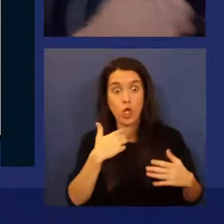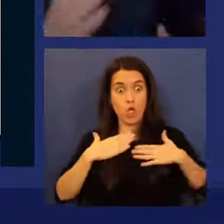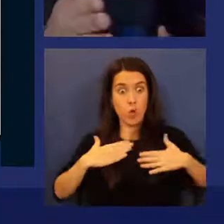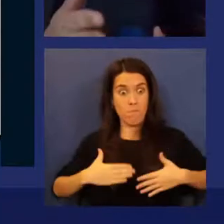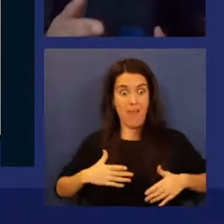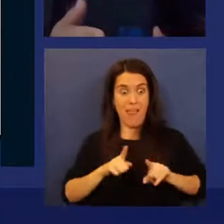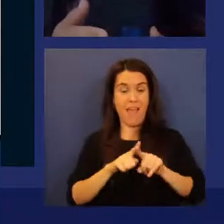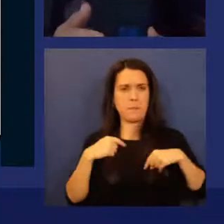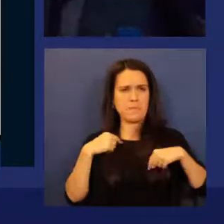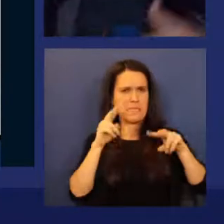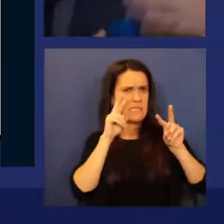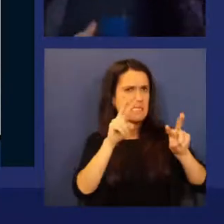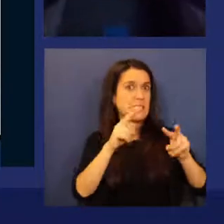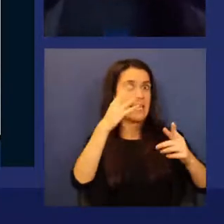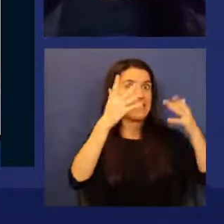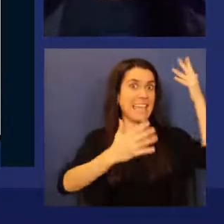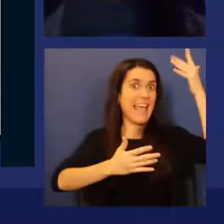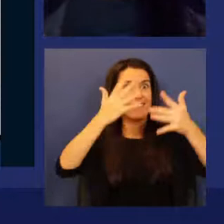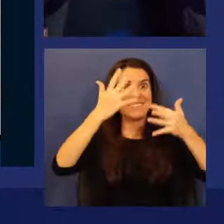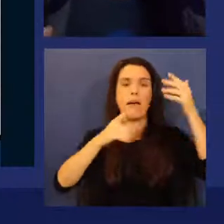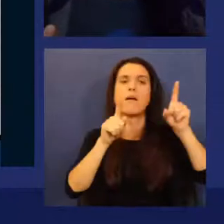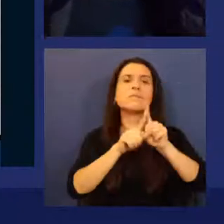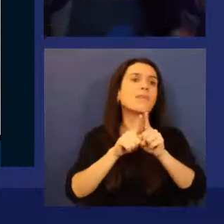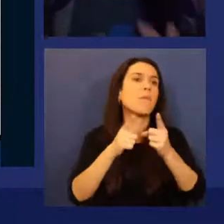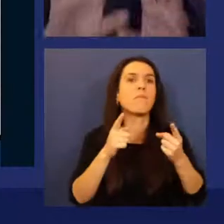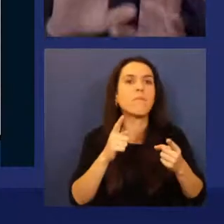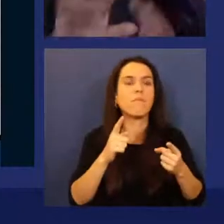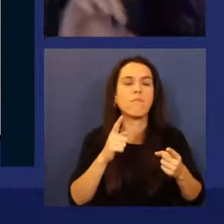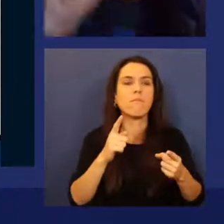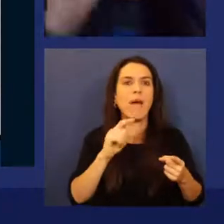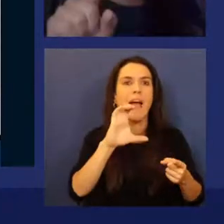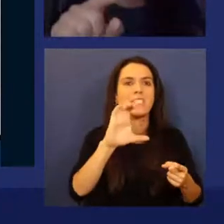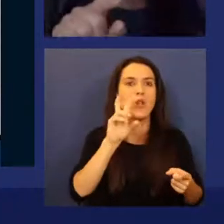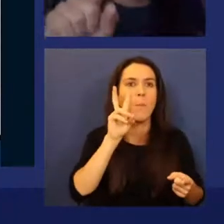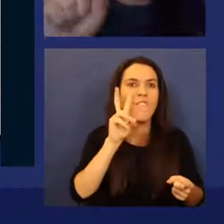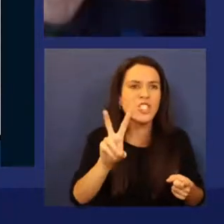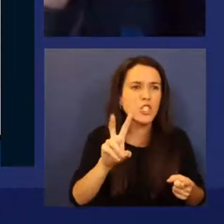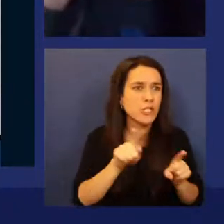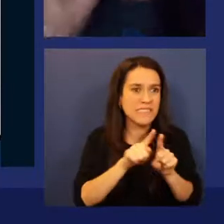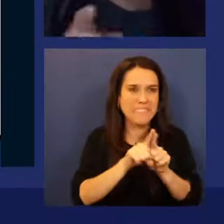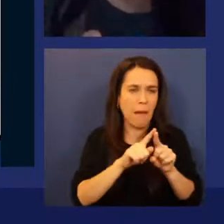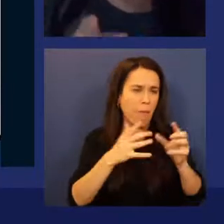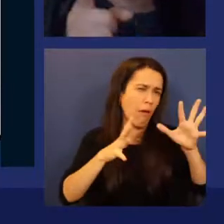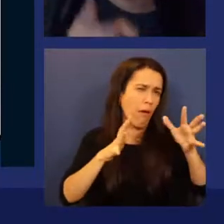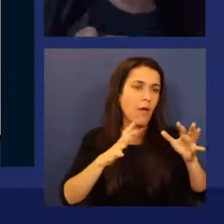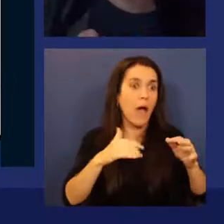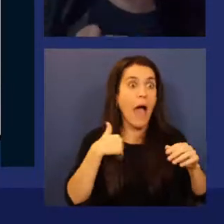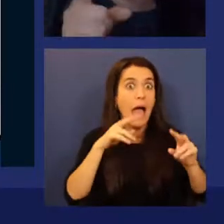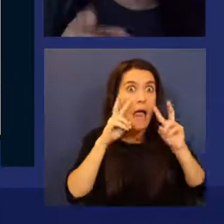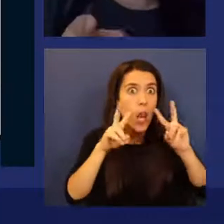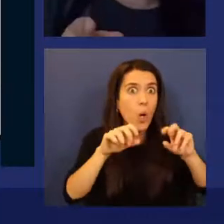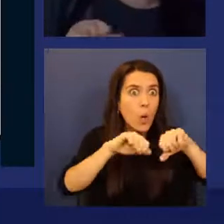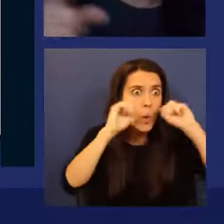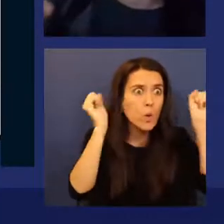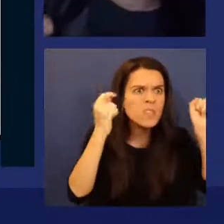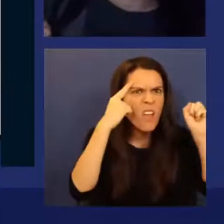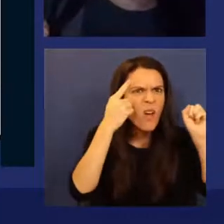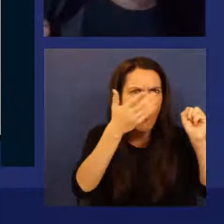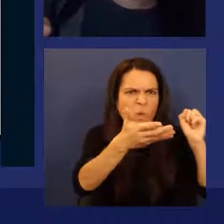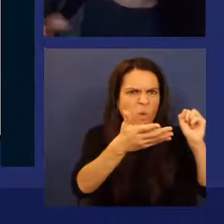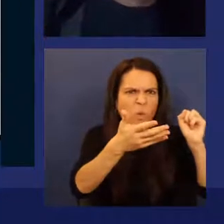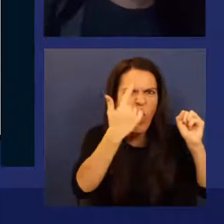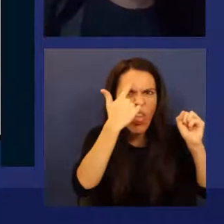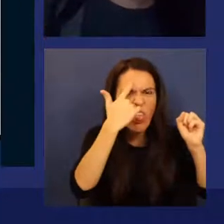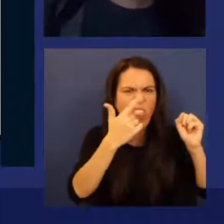data. And this is similar to what is done in custom vision, for example. I go in and I look and I go, why do you think that that's a